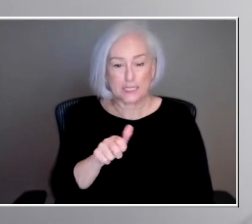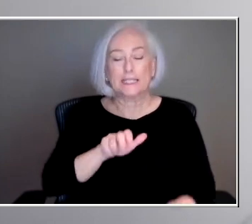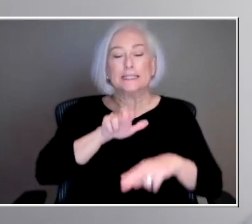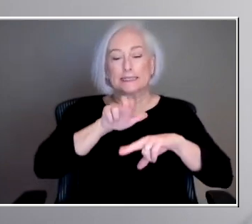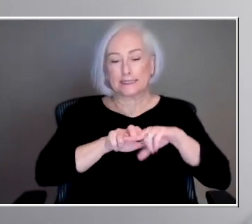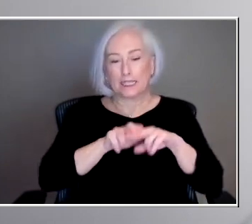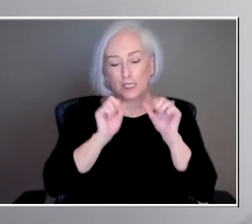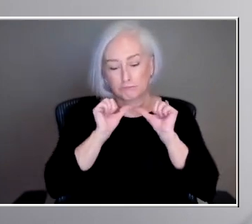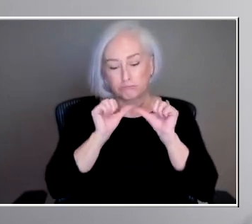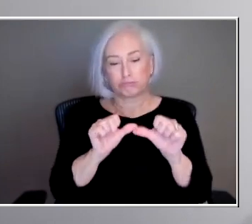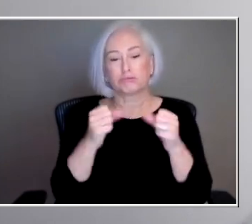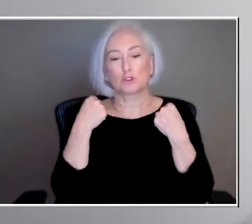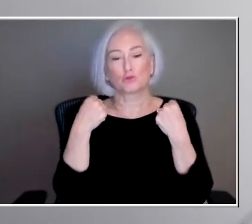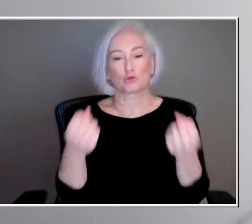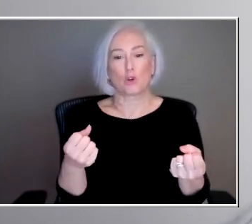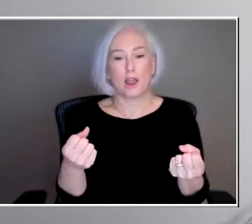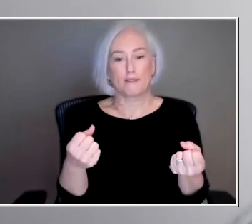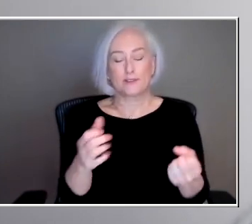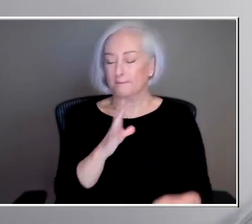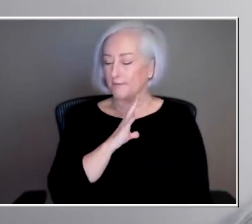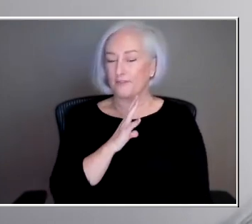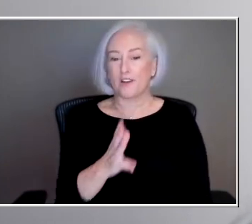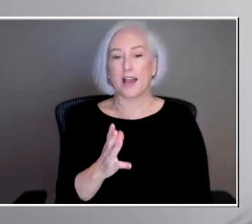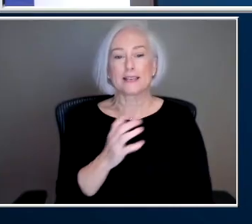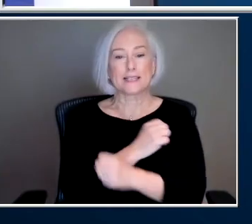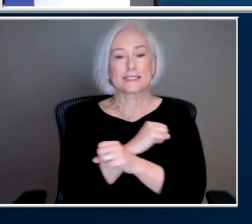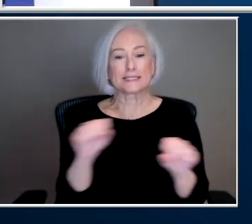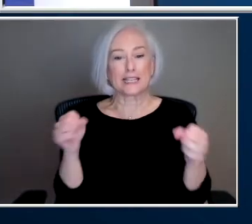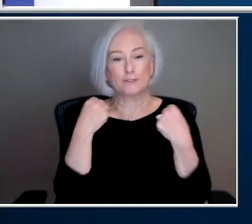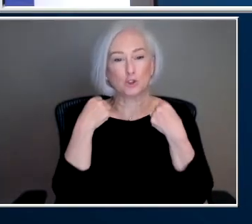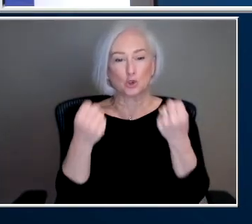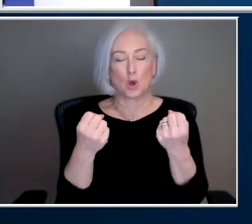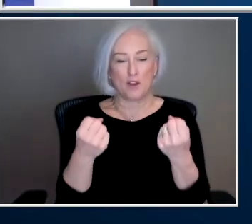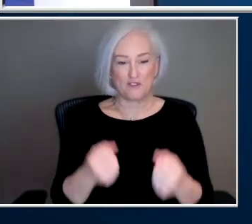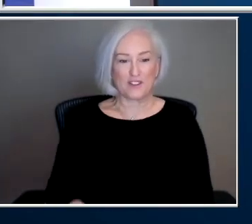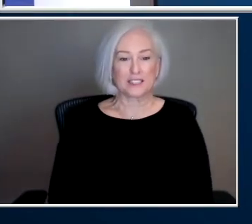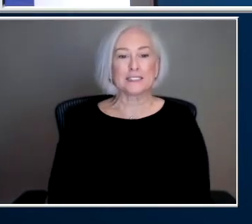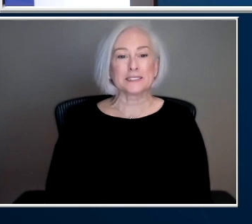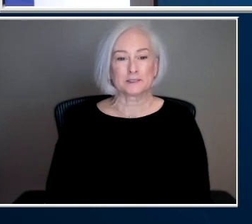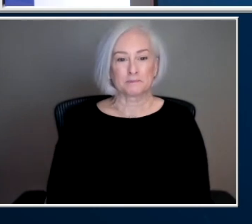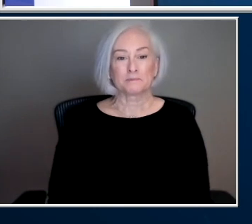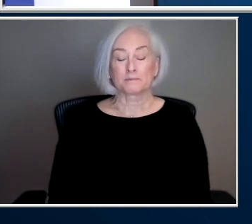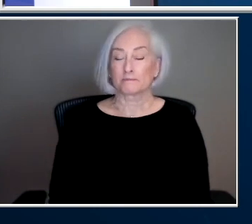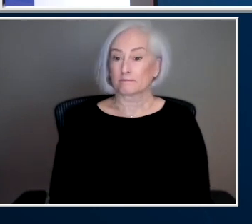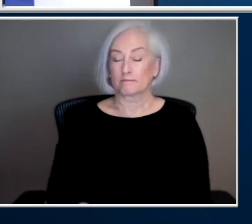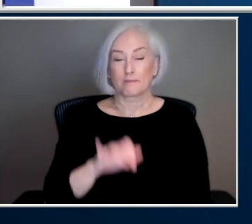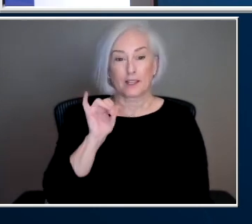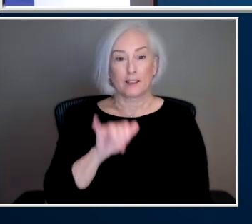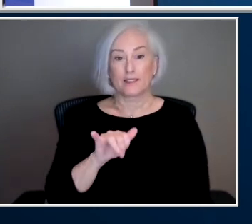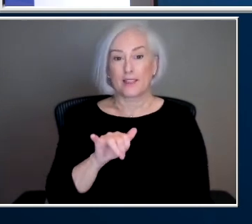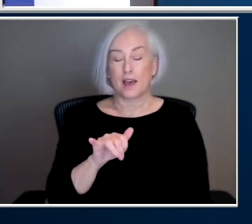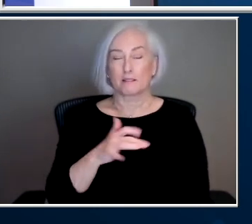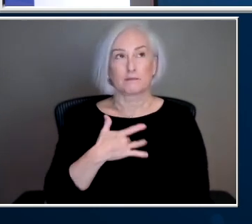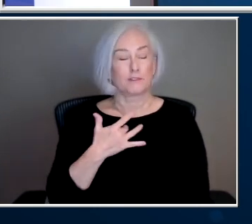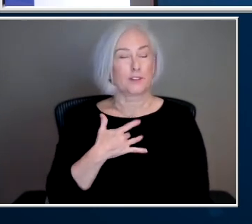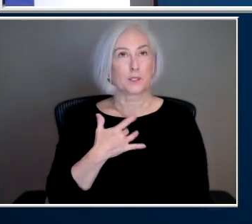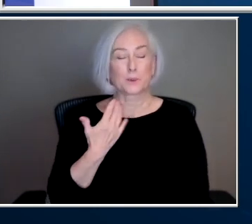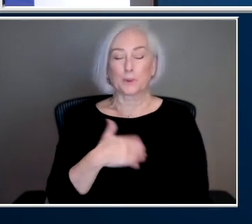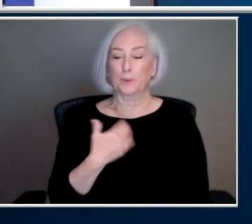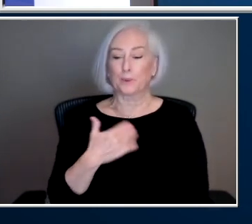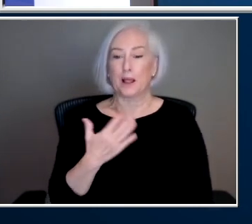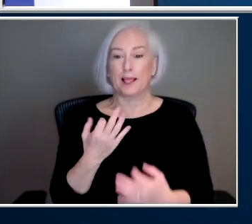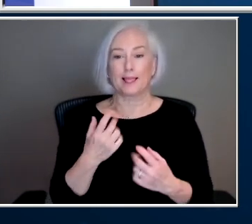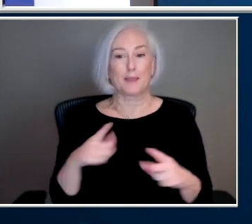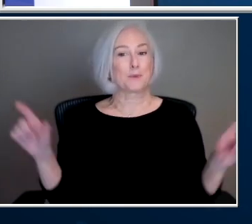everything has been totally fine. So I am safe to drive. That's very liberating, especially as a parent. You got to be able